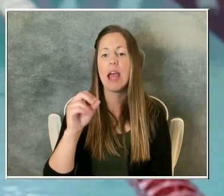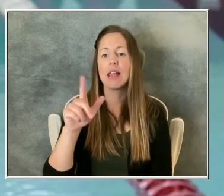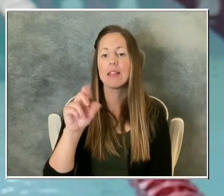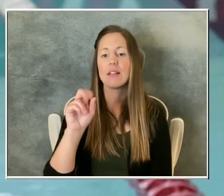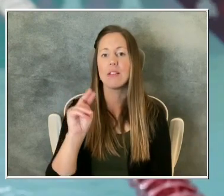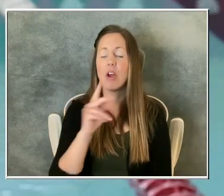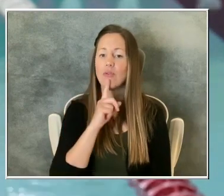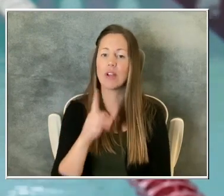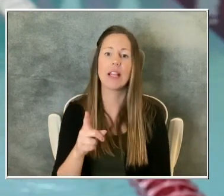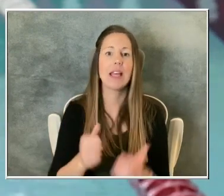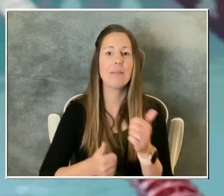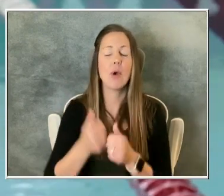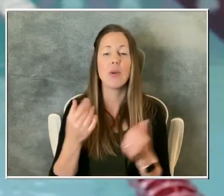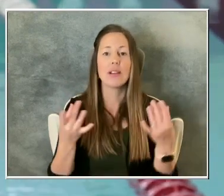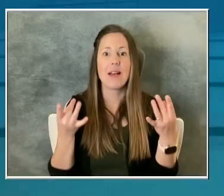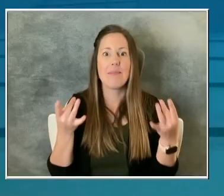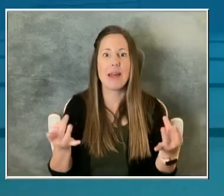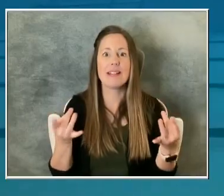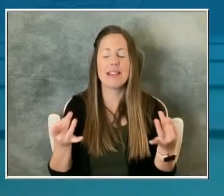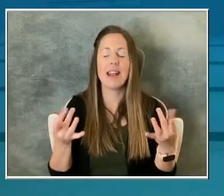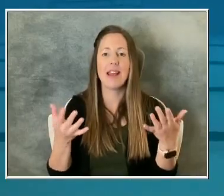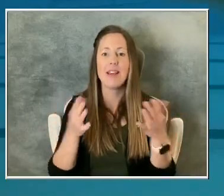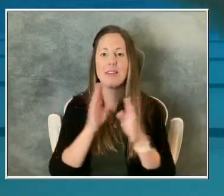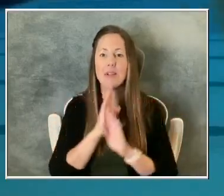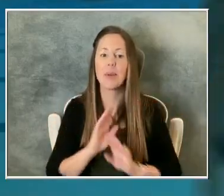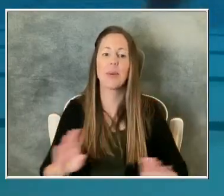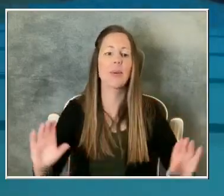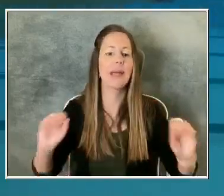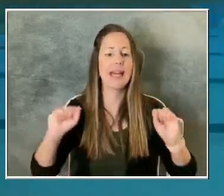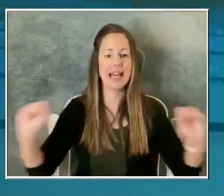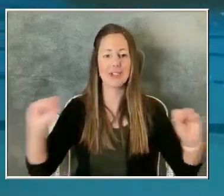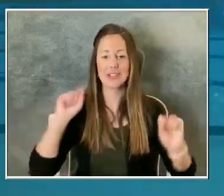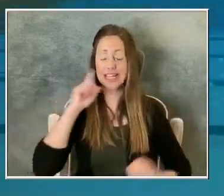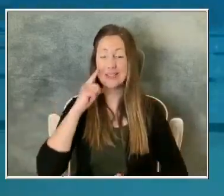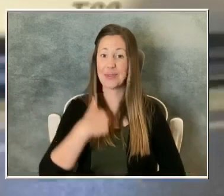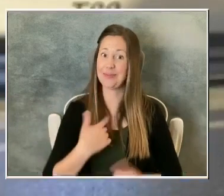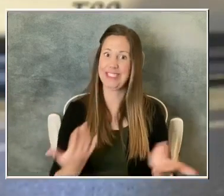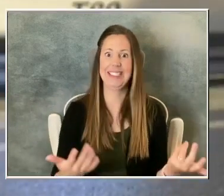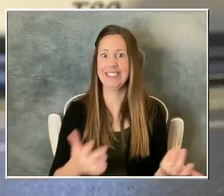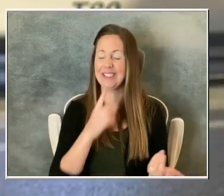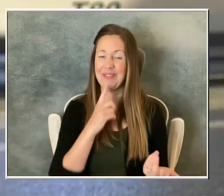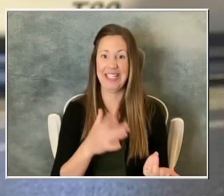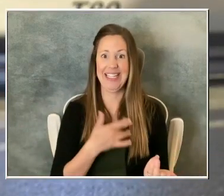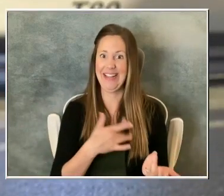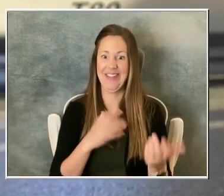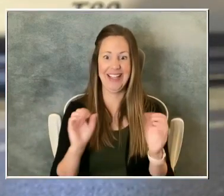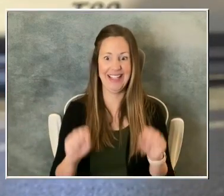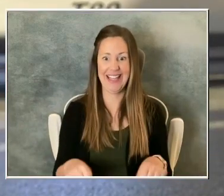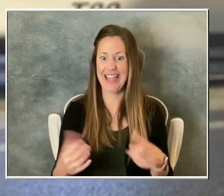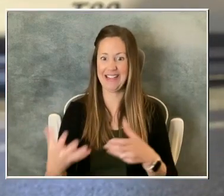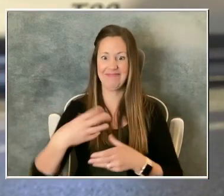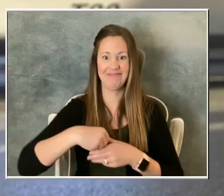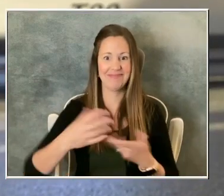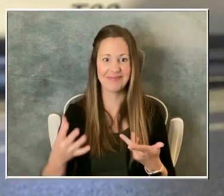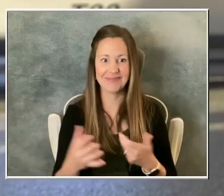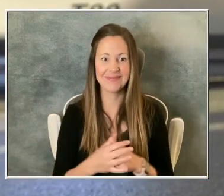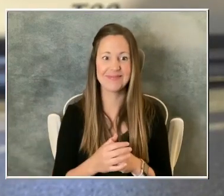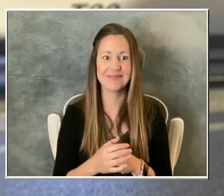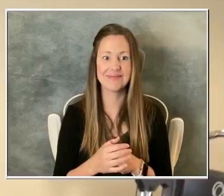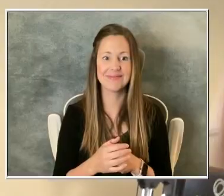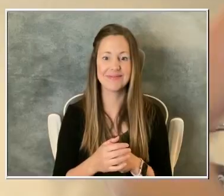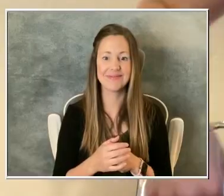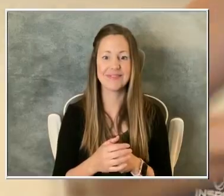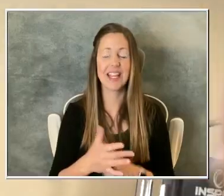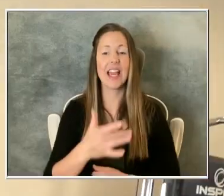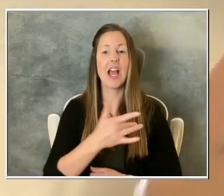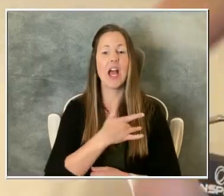meditative exercises that I feel humans can do. And advanced heart failure and transplant